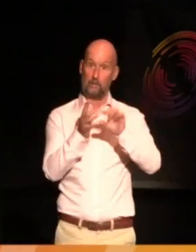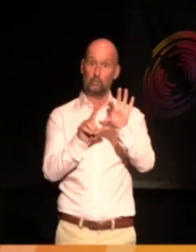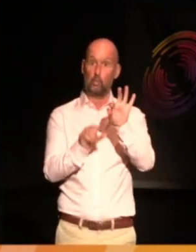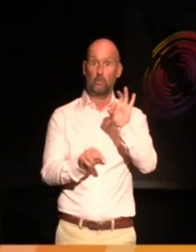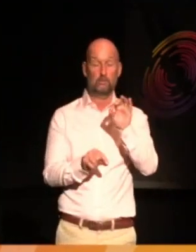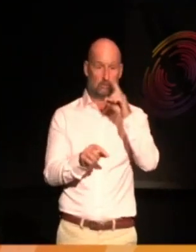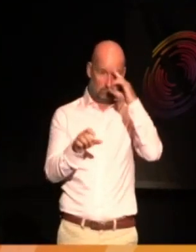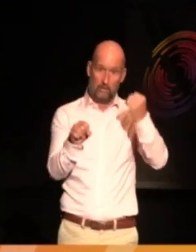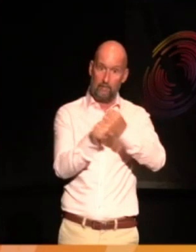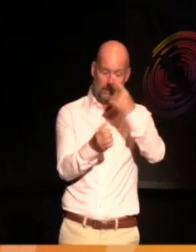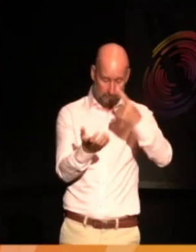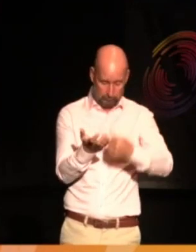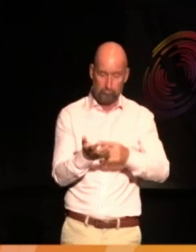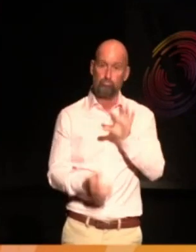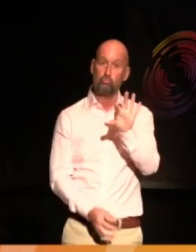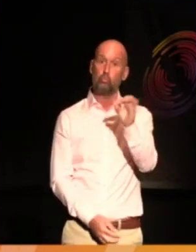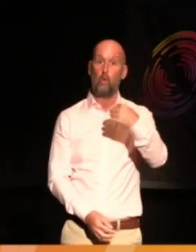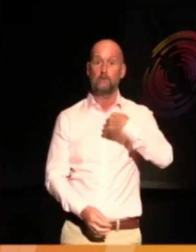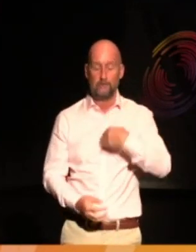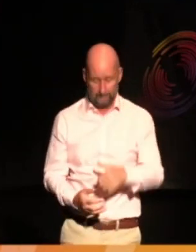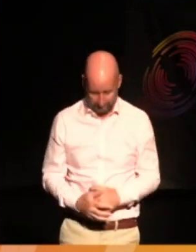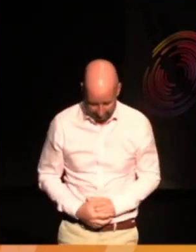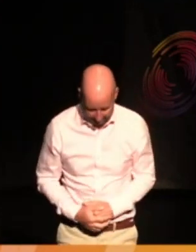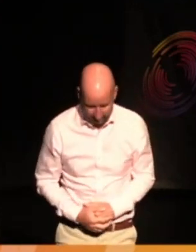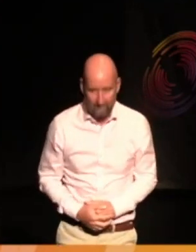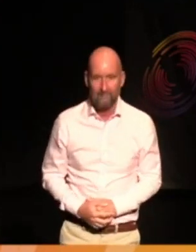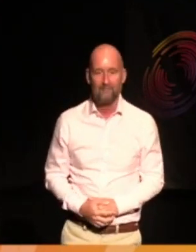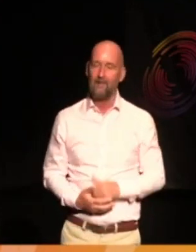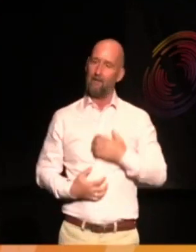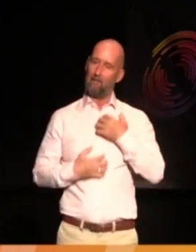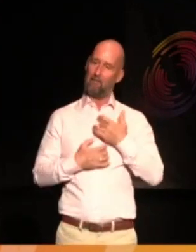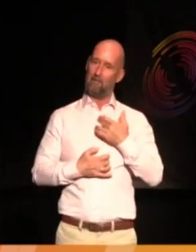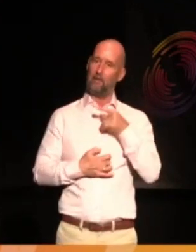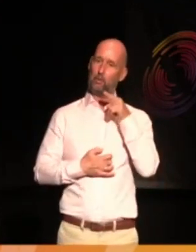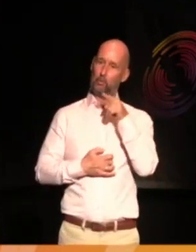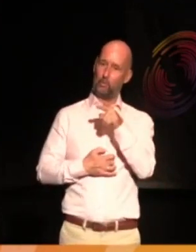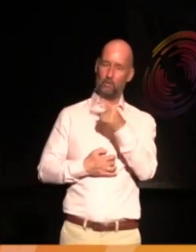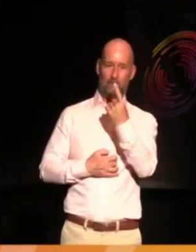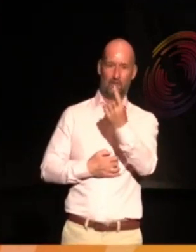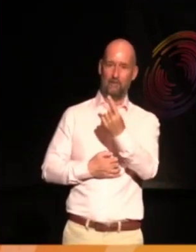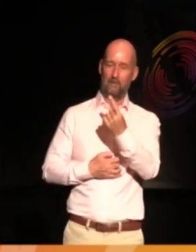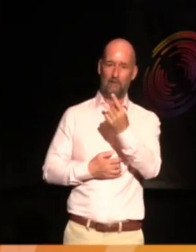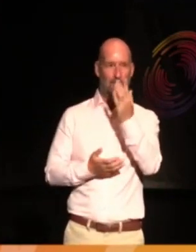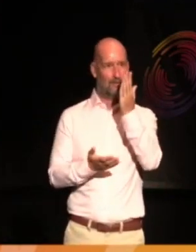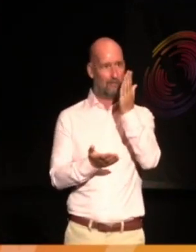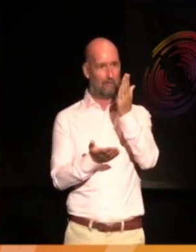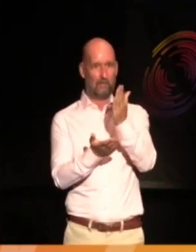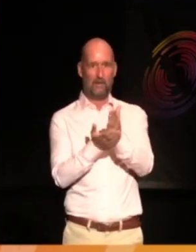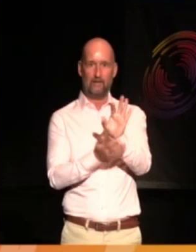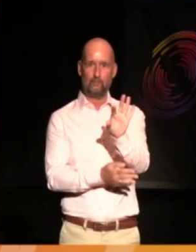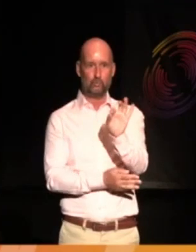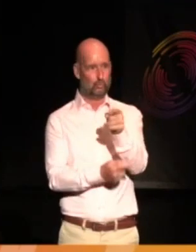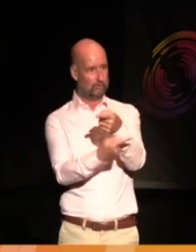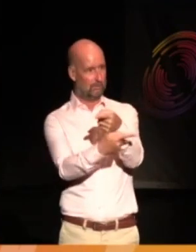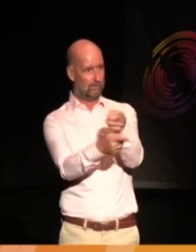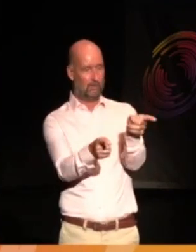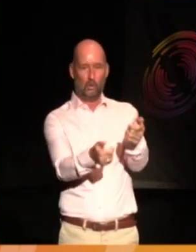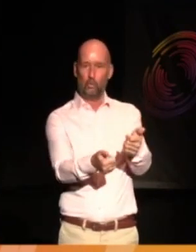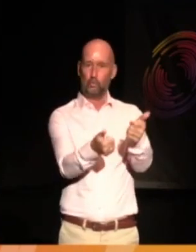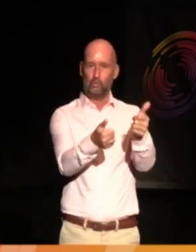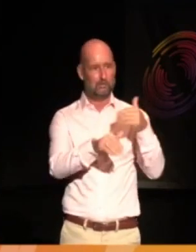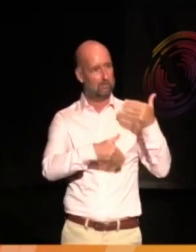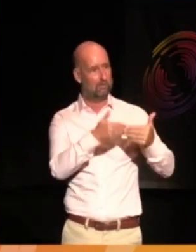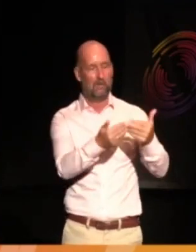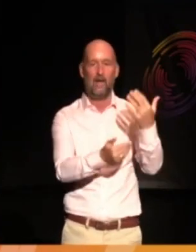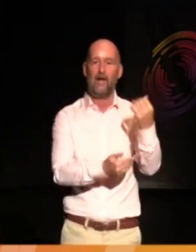Mm. It's interesting that, isn't it, that you can choose to believe in good. You can choose to do that and let the things that